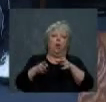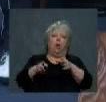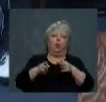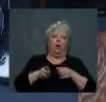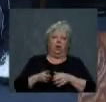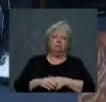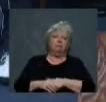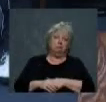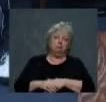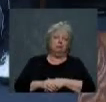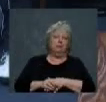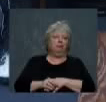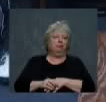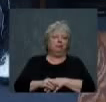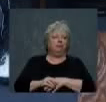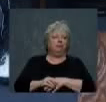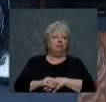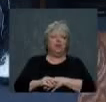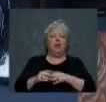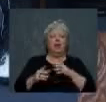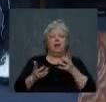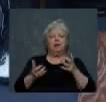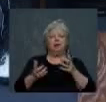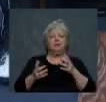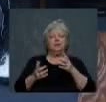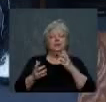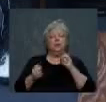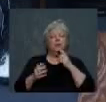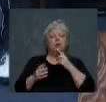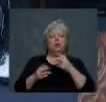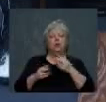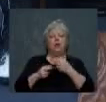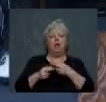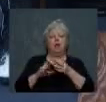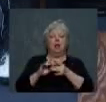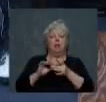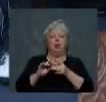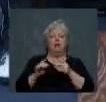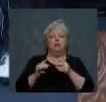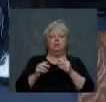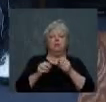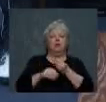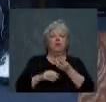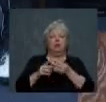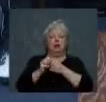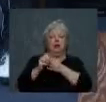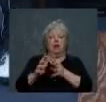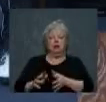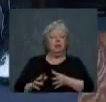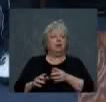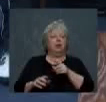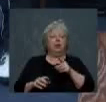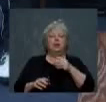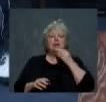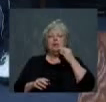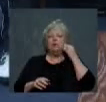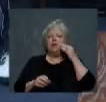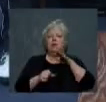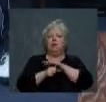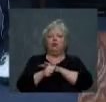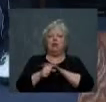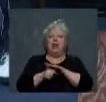I want to point out a few things that the guidelines and staff touched on. Space for these existing facilities, it's a residential